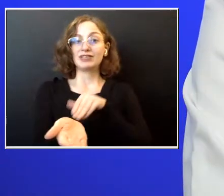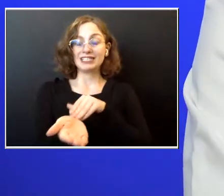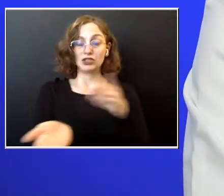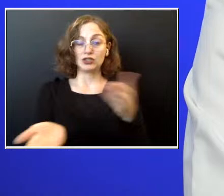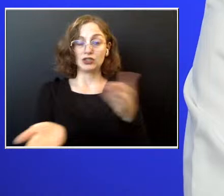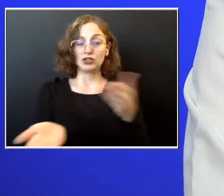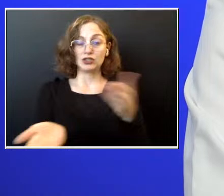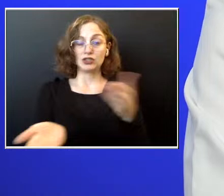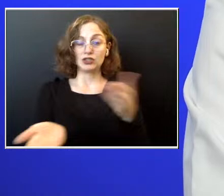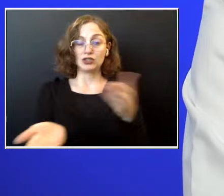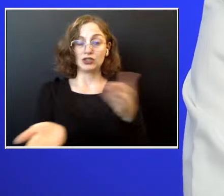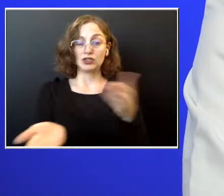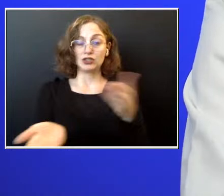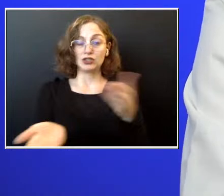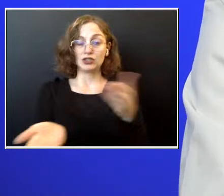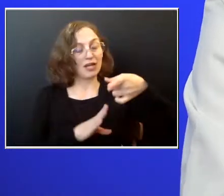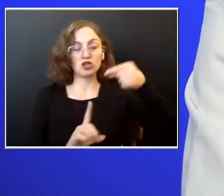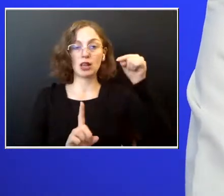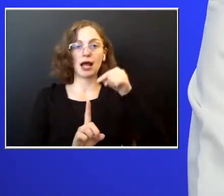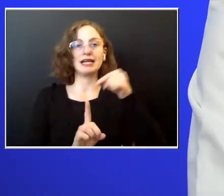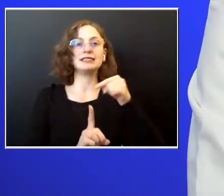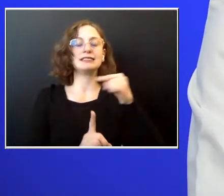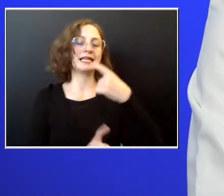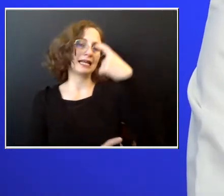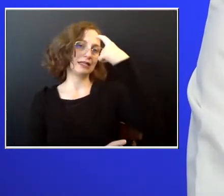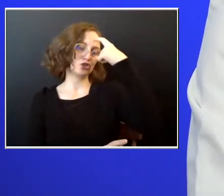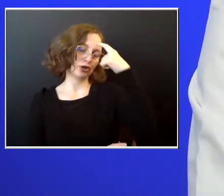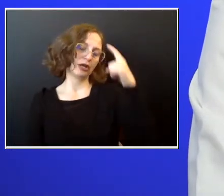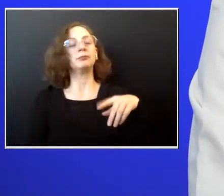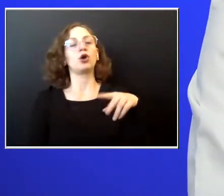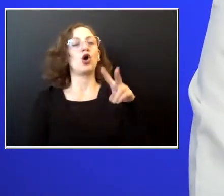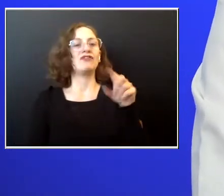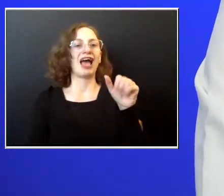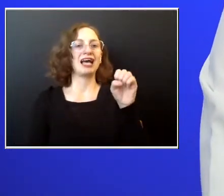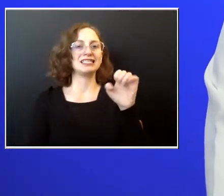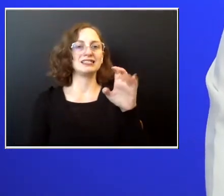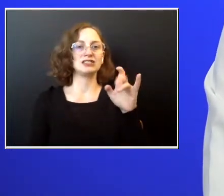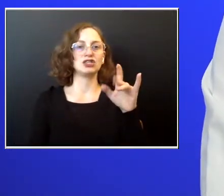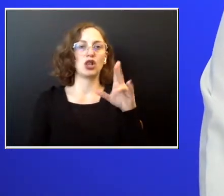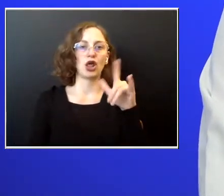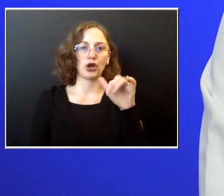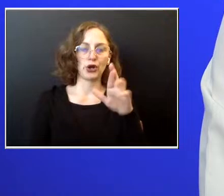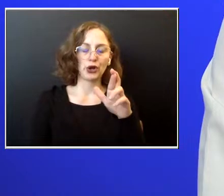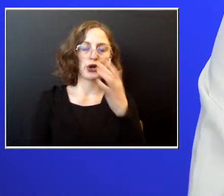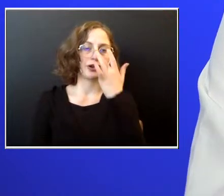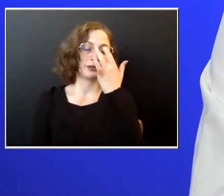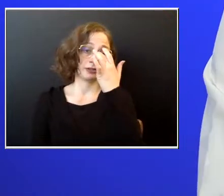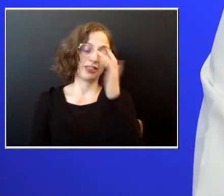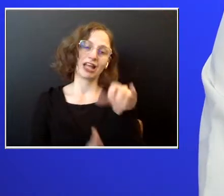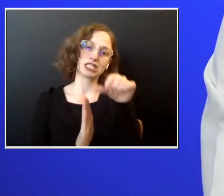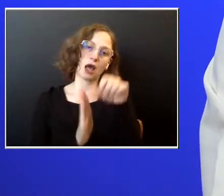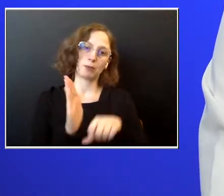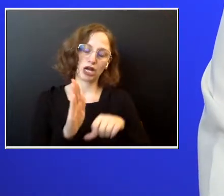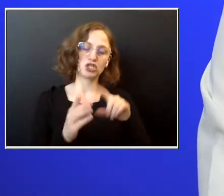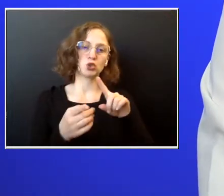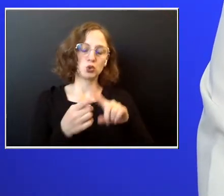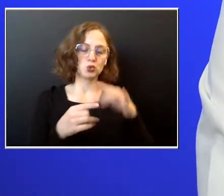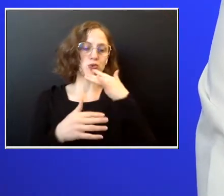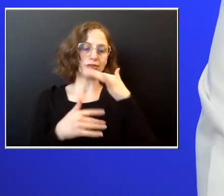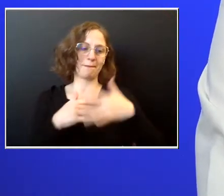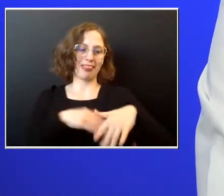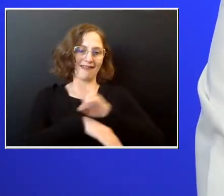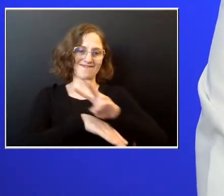cerebrovascular operations. That's operations on blood vessels of the brain. They've had special training after a normal